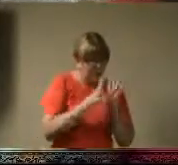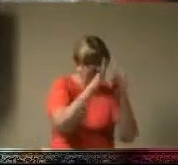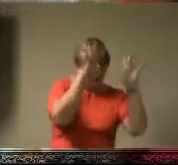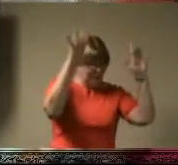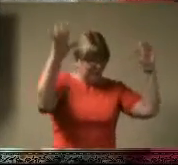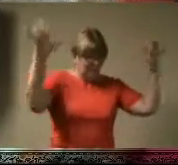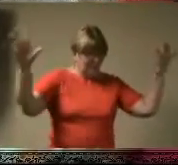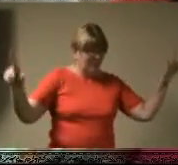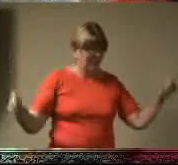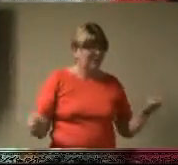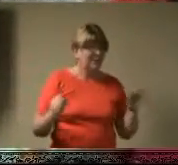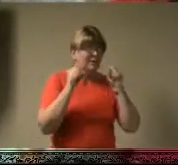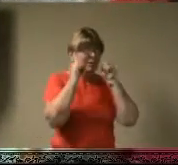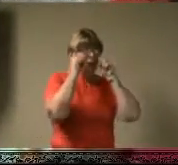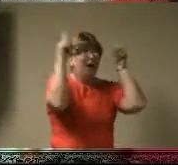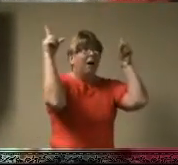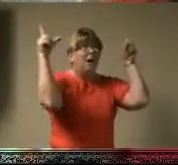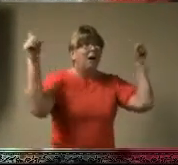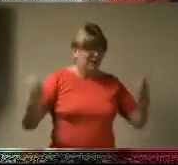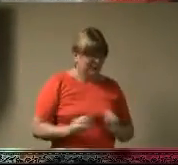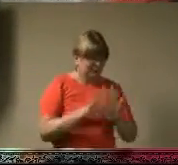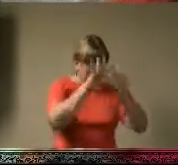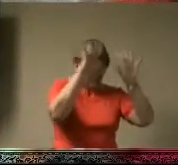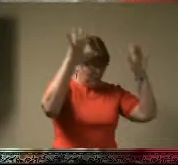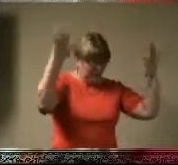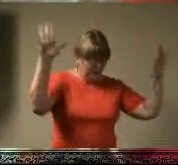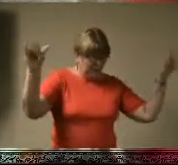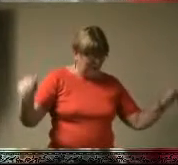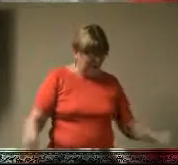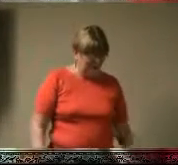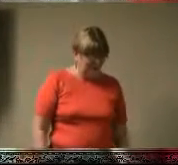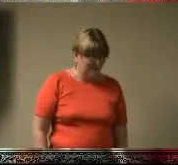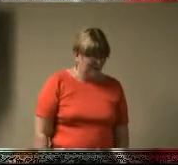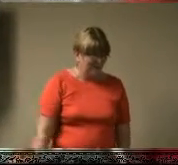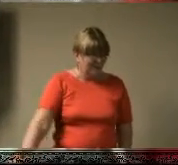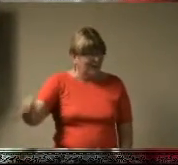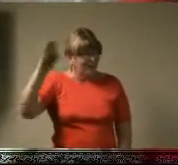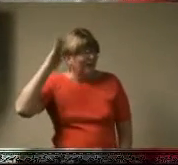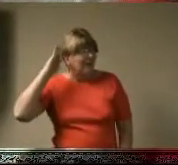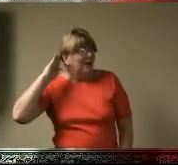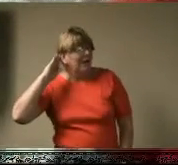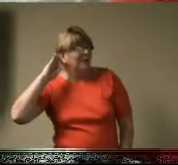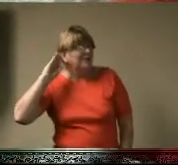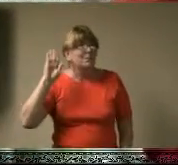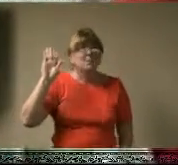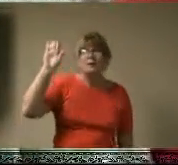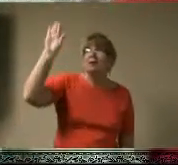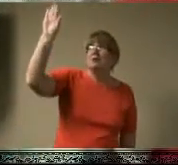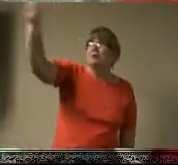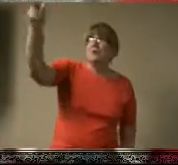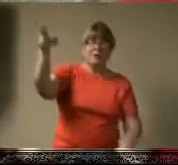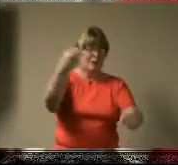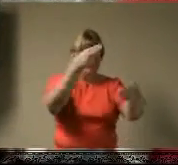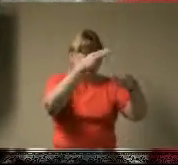filled with wonder all struck Wonder at